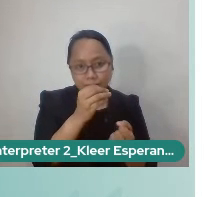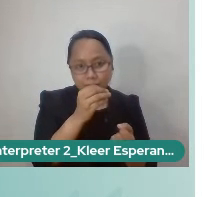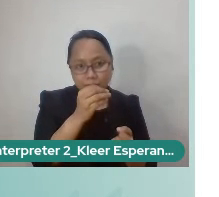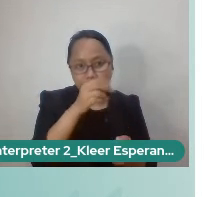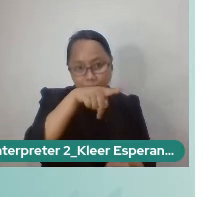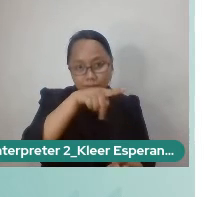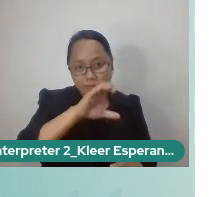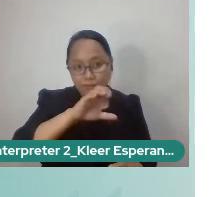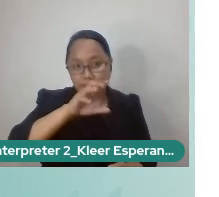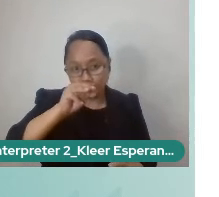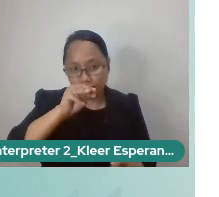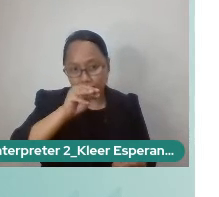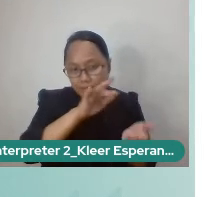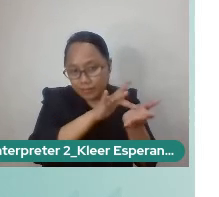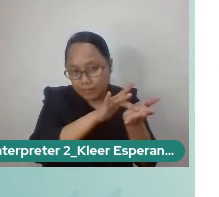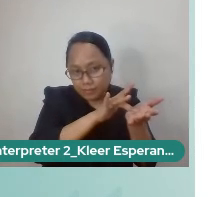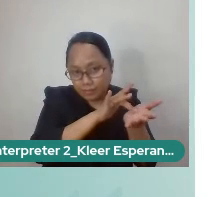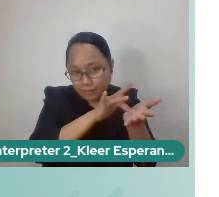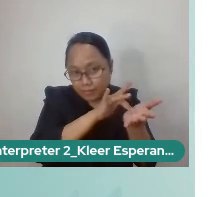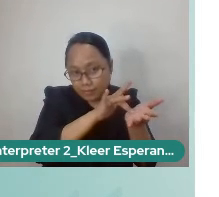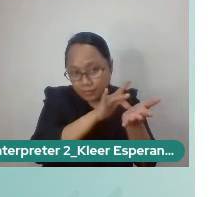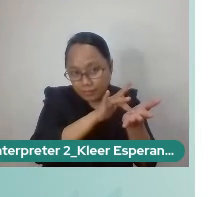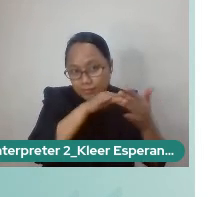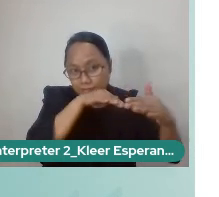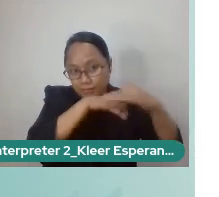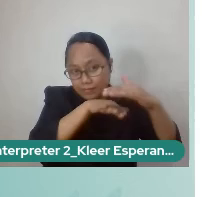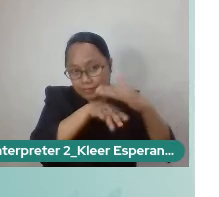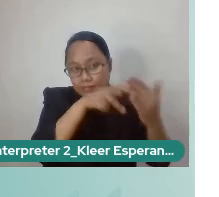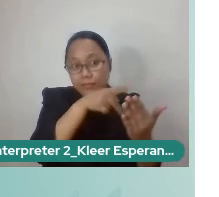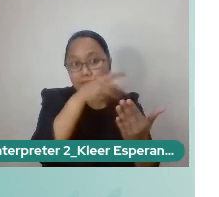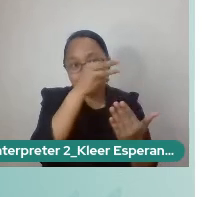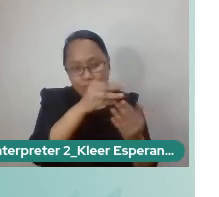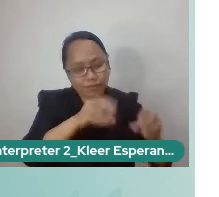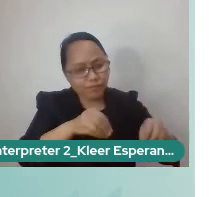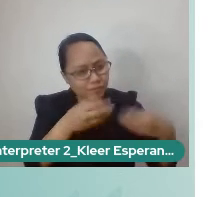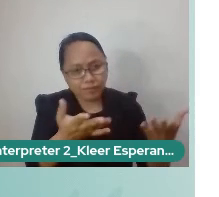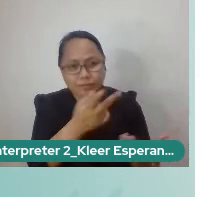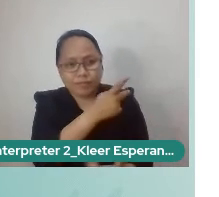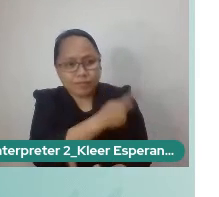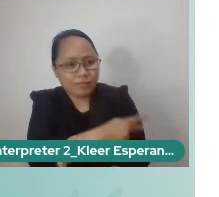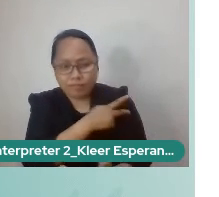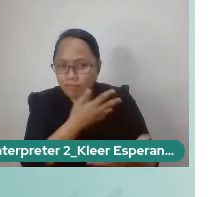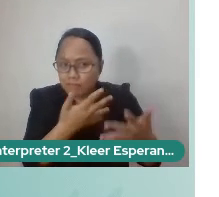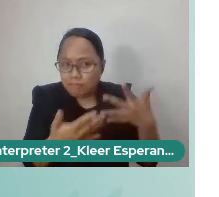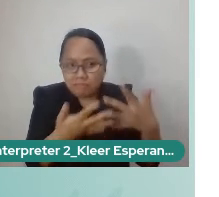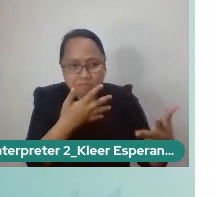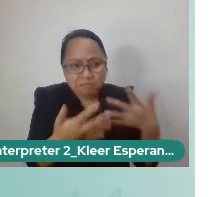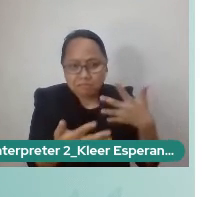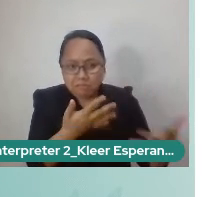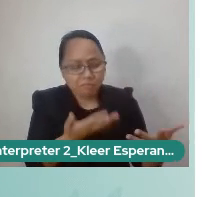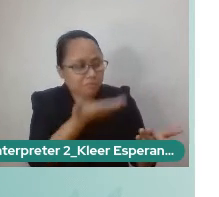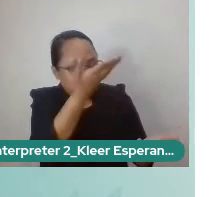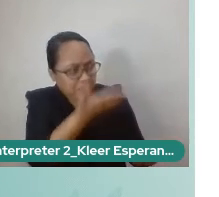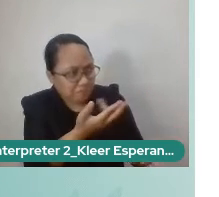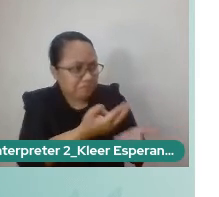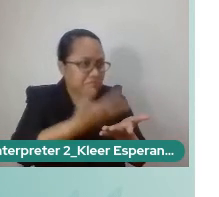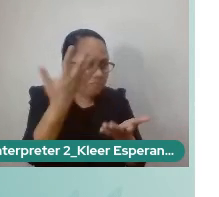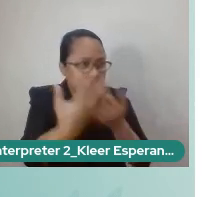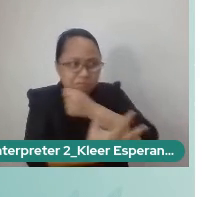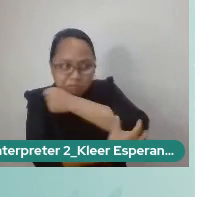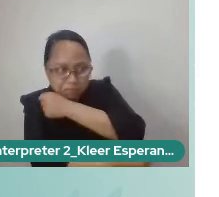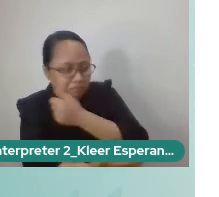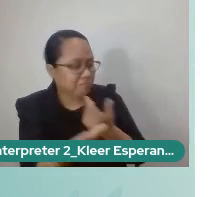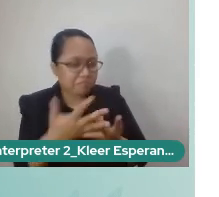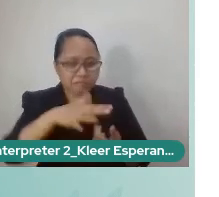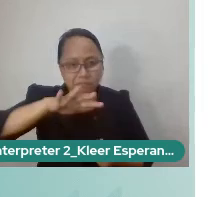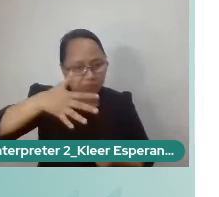we are giving free medicines to our patients, regardless of status. And